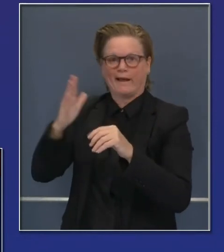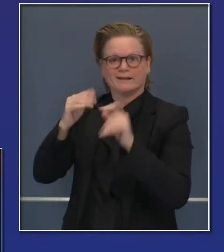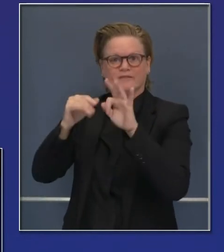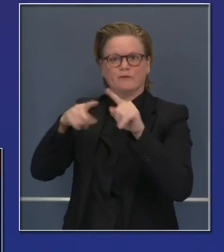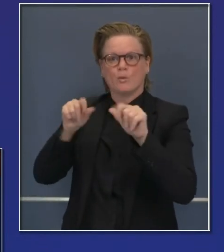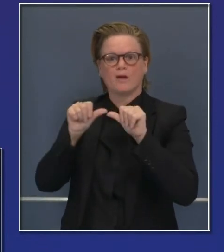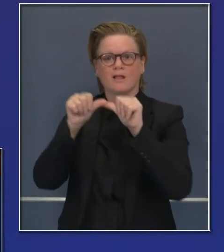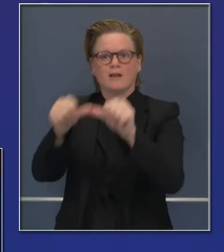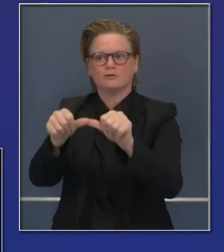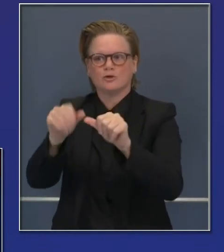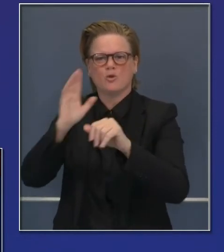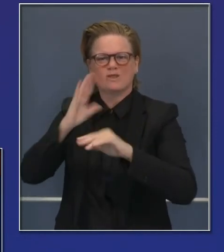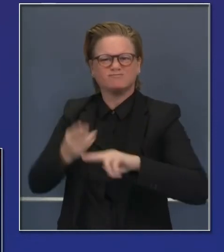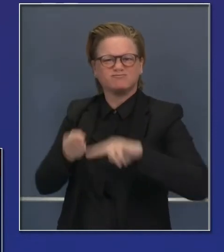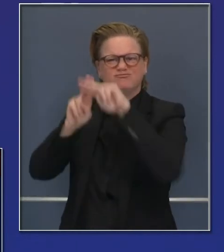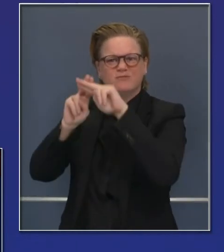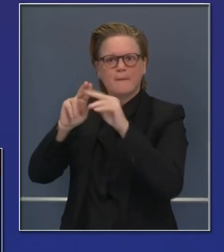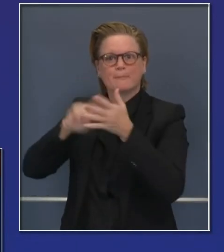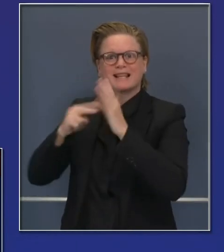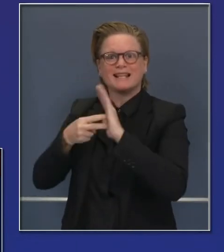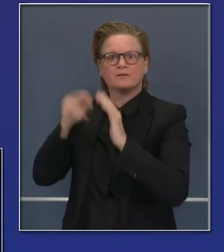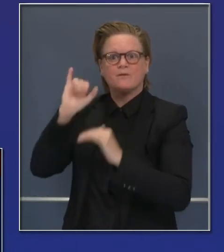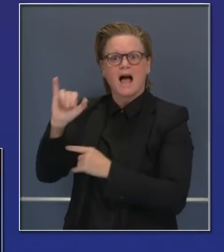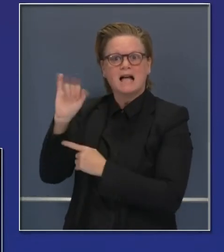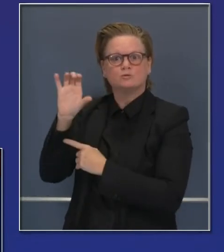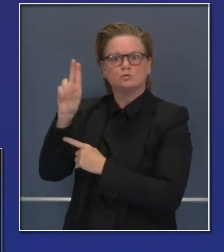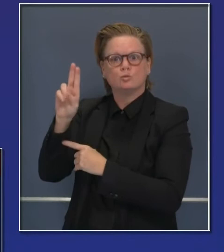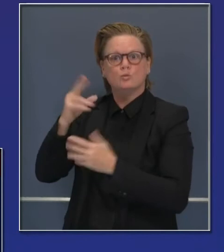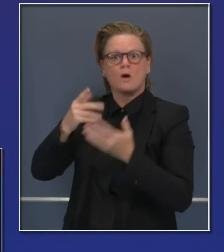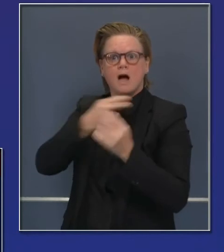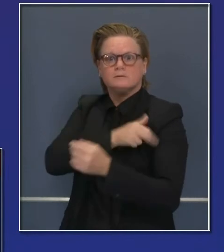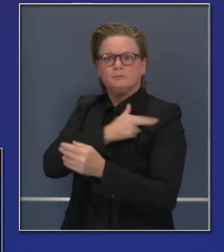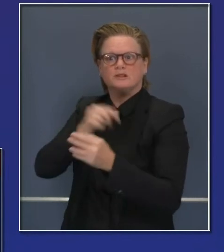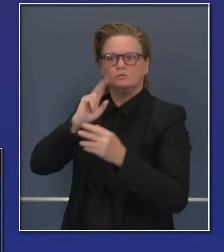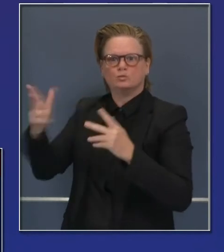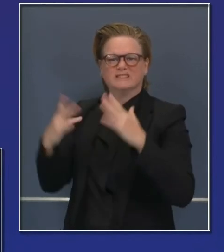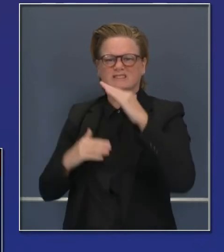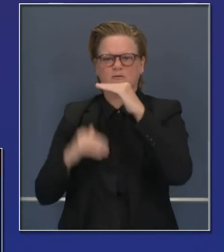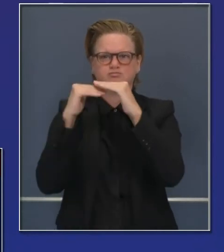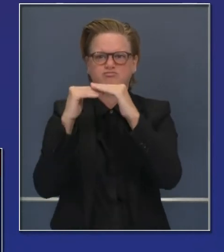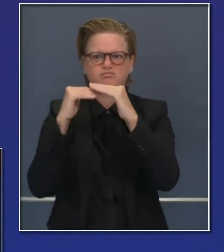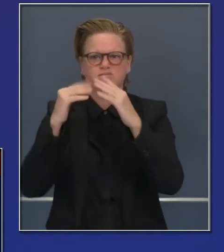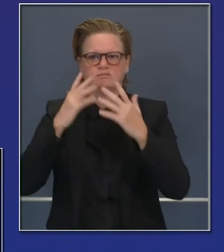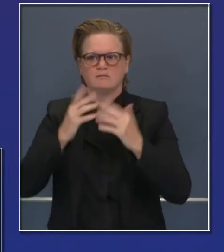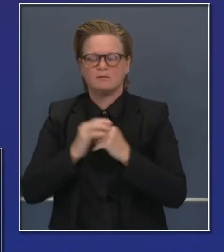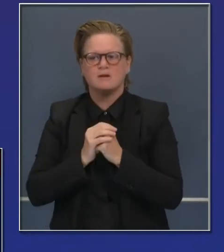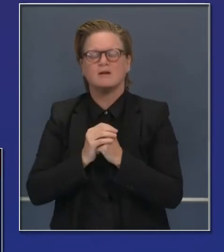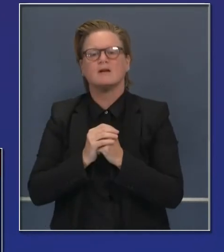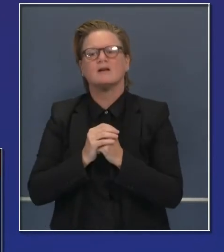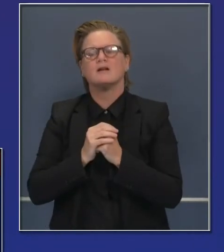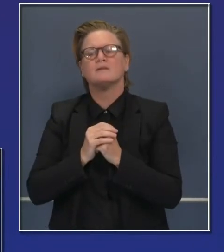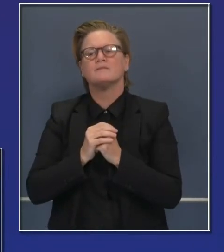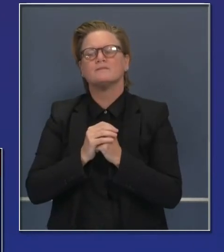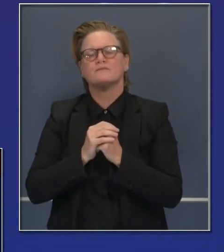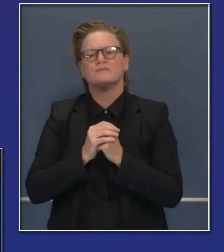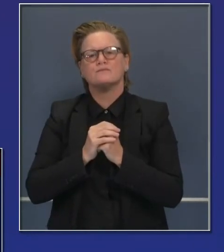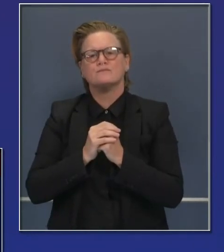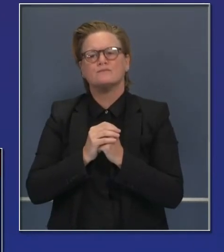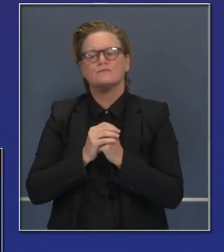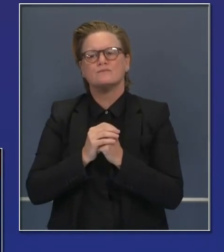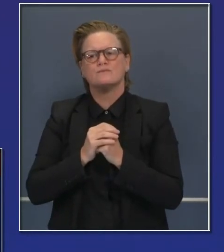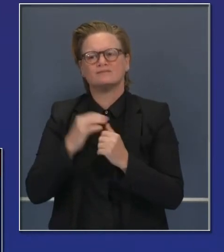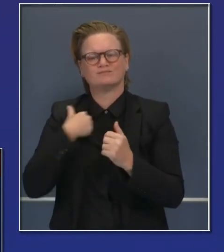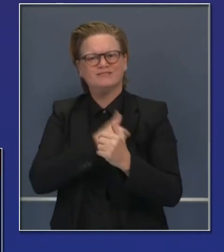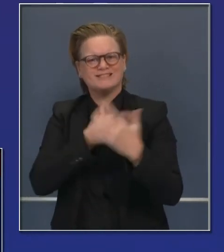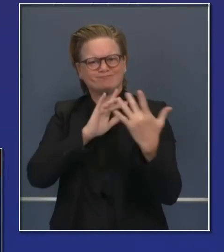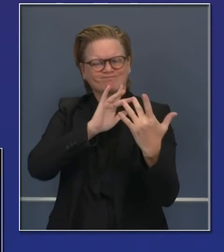health professionals and our advisors, which are ample. We've been reaching out across the spectrum for a number of days now